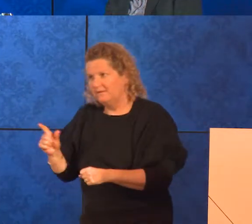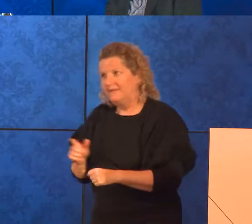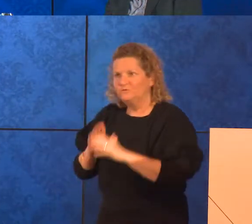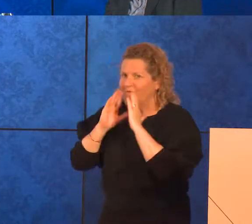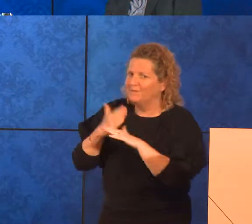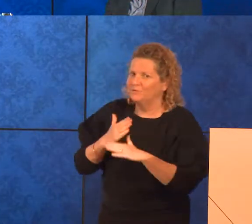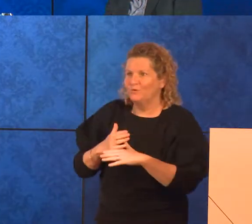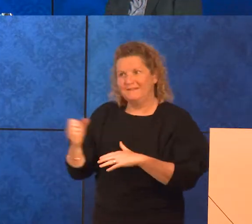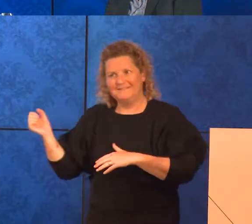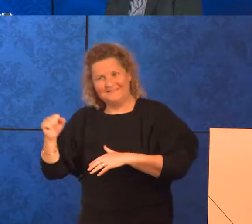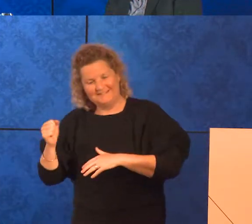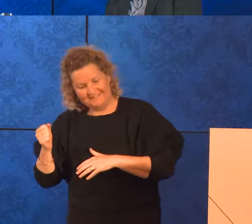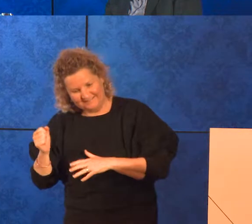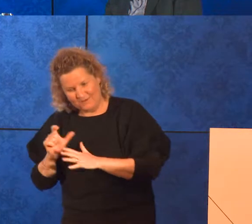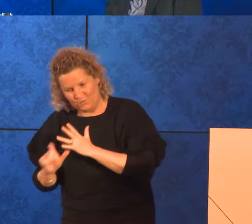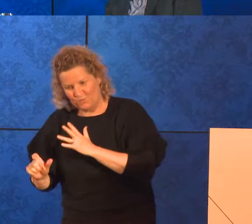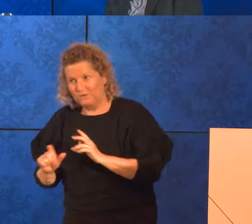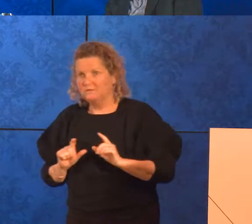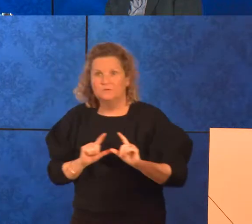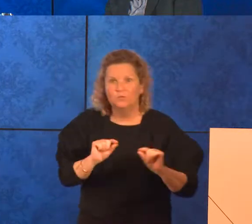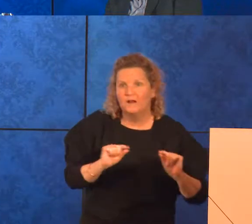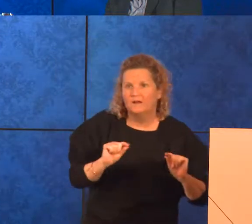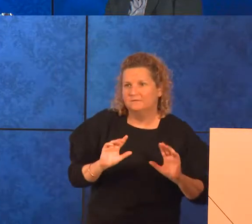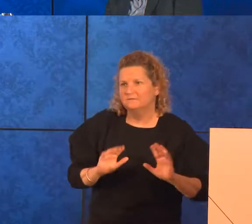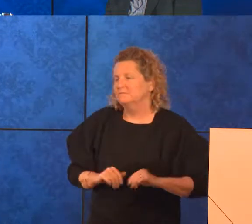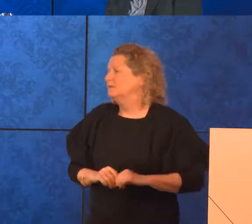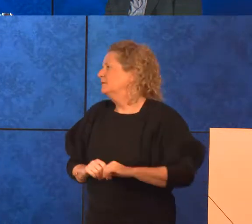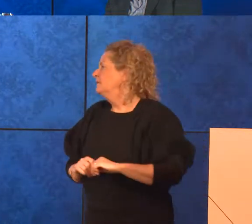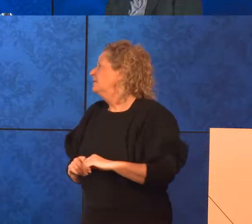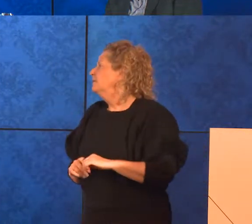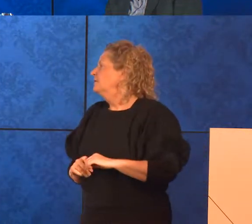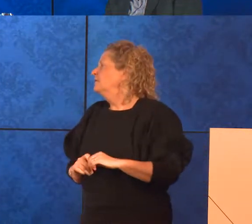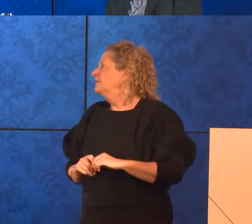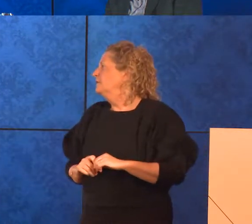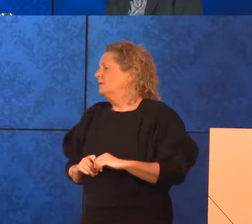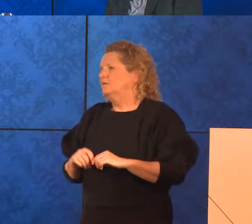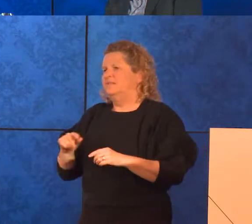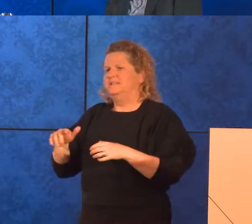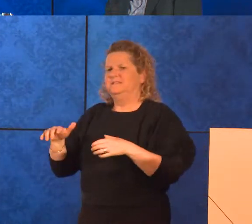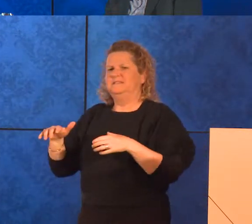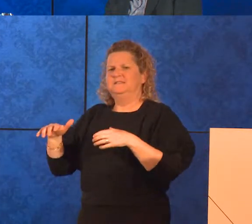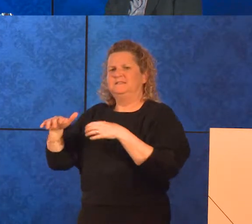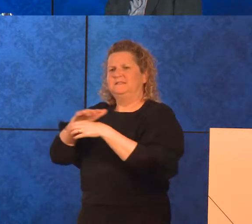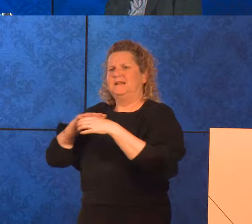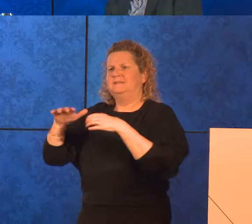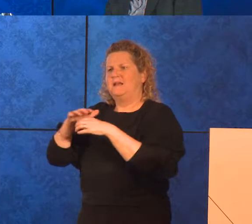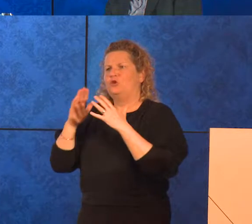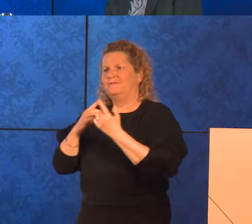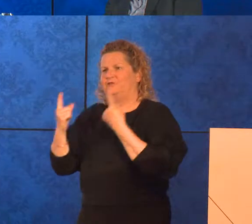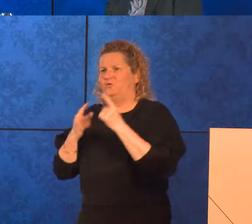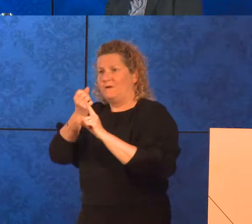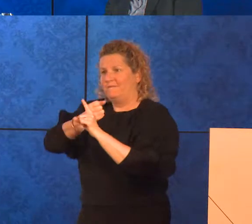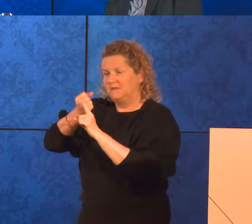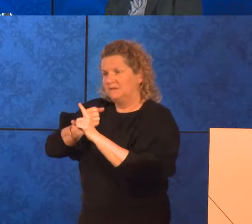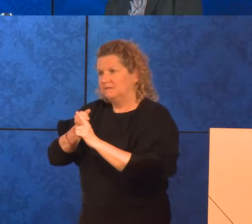work. Hello on Twitter. We, as a sector, a lot of individual advocates and some